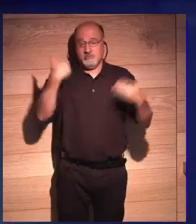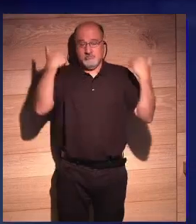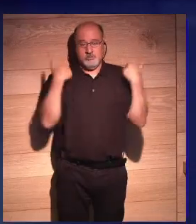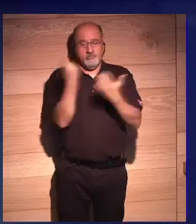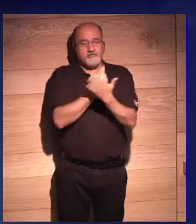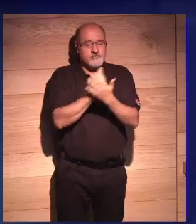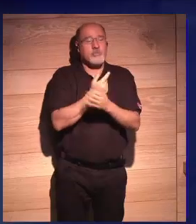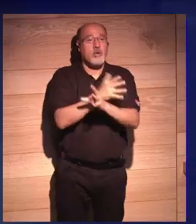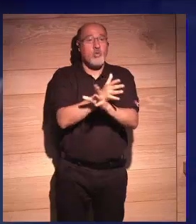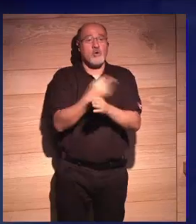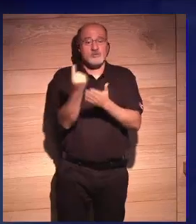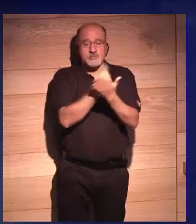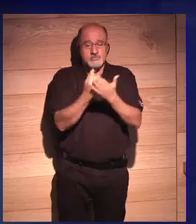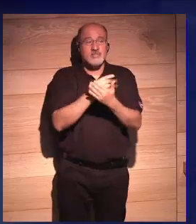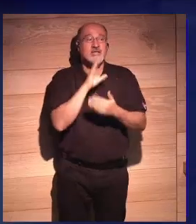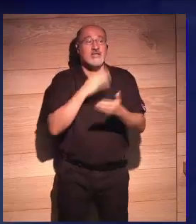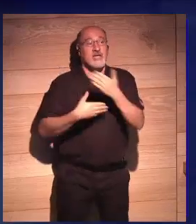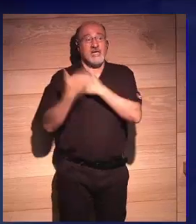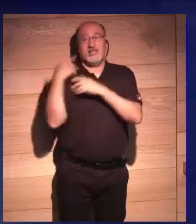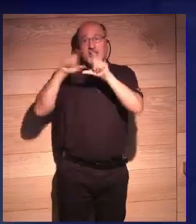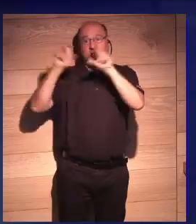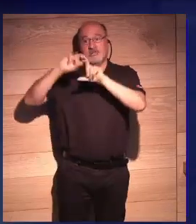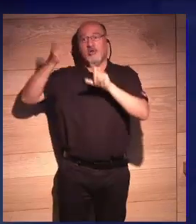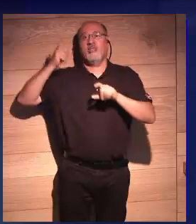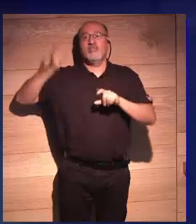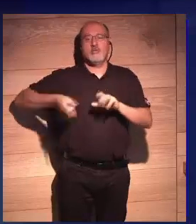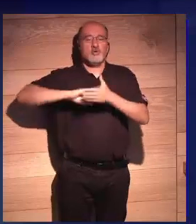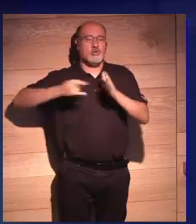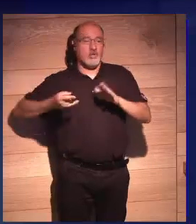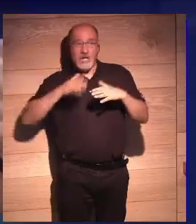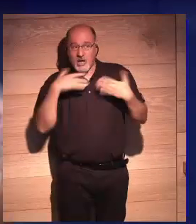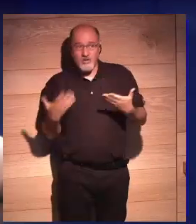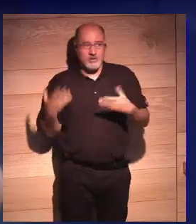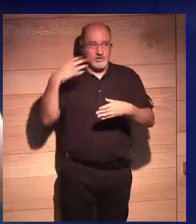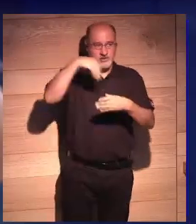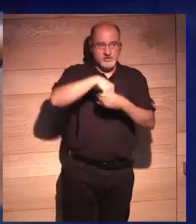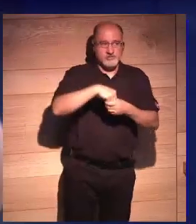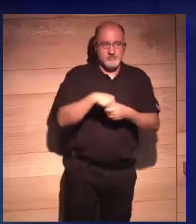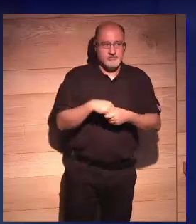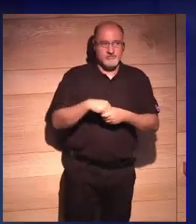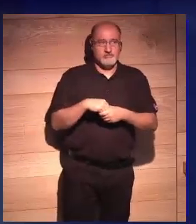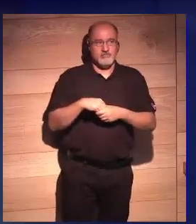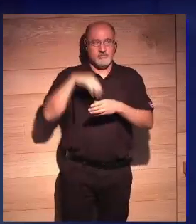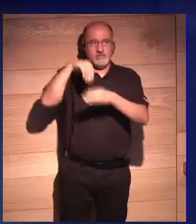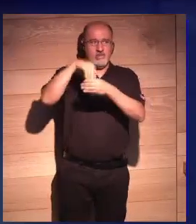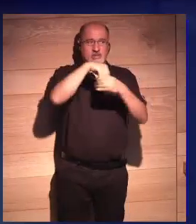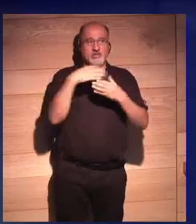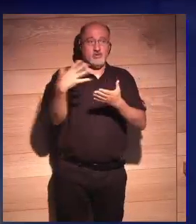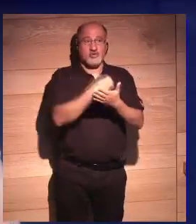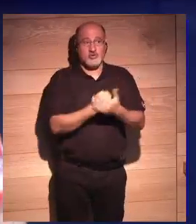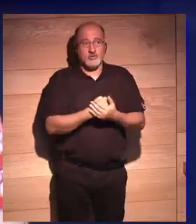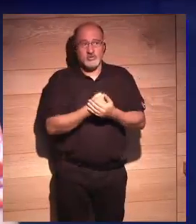Lately, I'm a game designer in Virtual iHouse. I was a technology manager, but I also